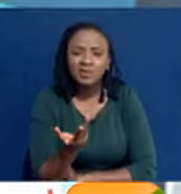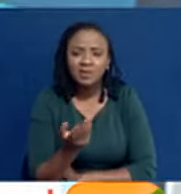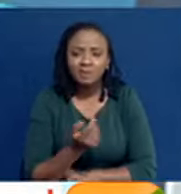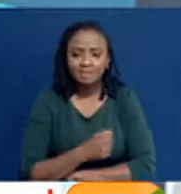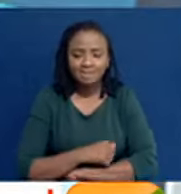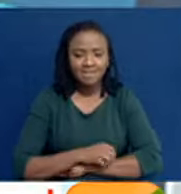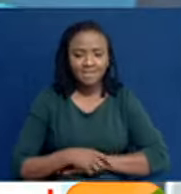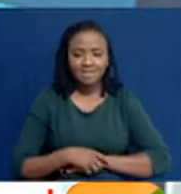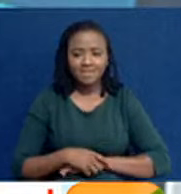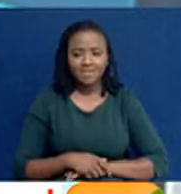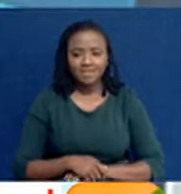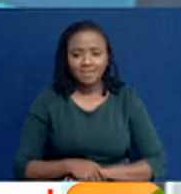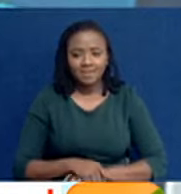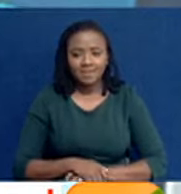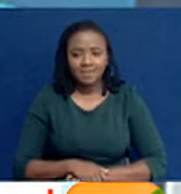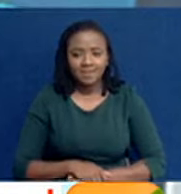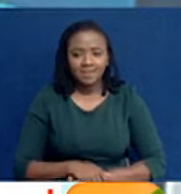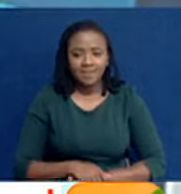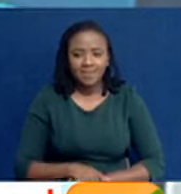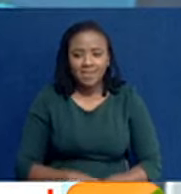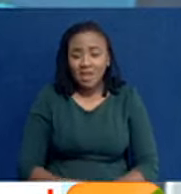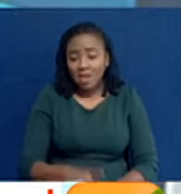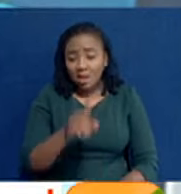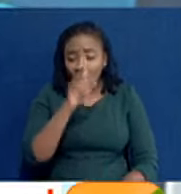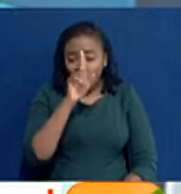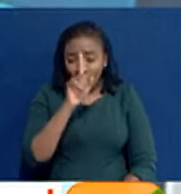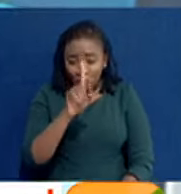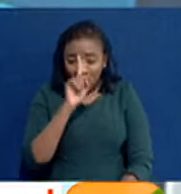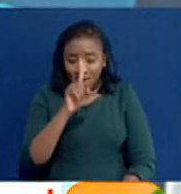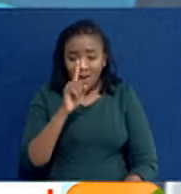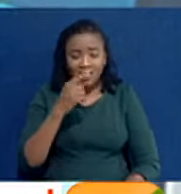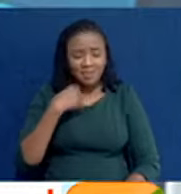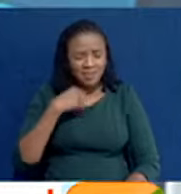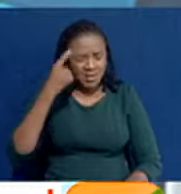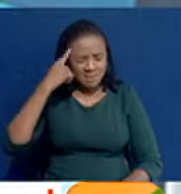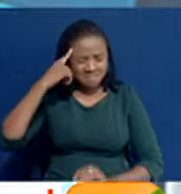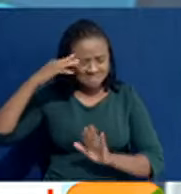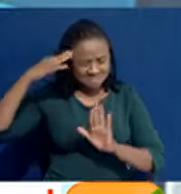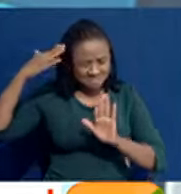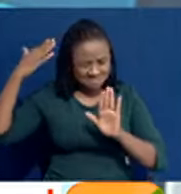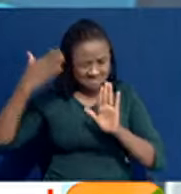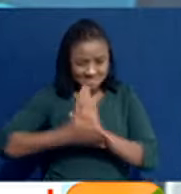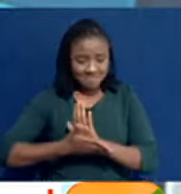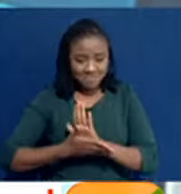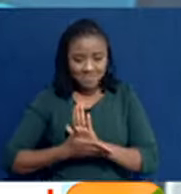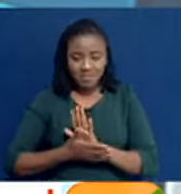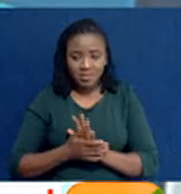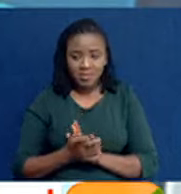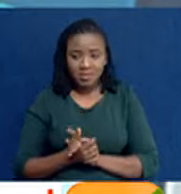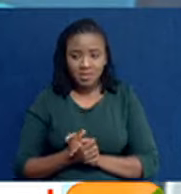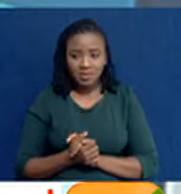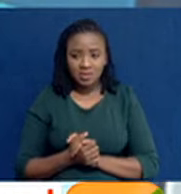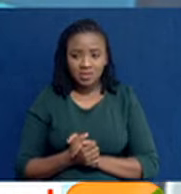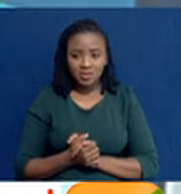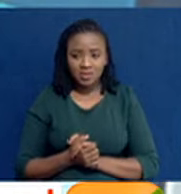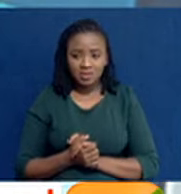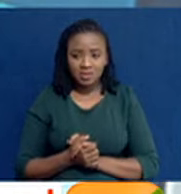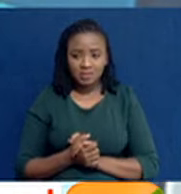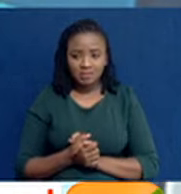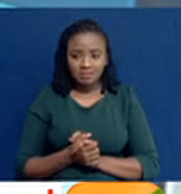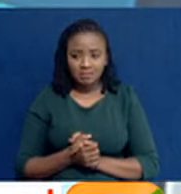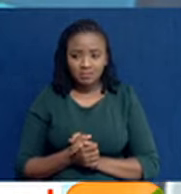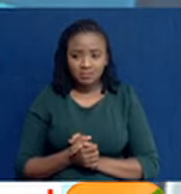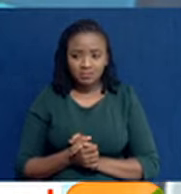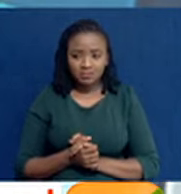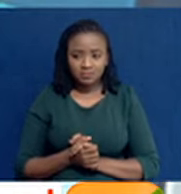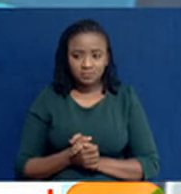of them, which still remains very fresh to me and as not special but